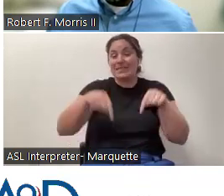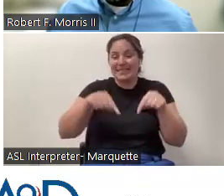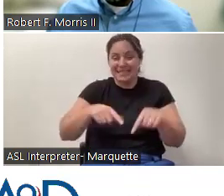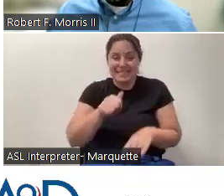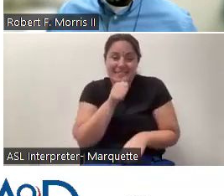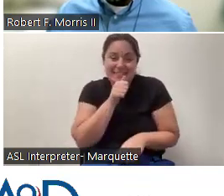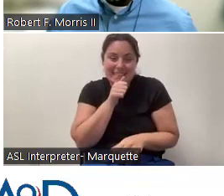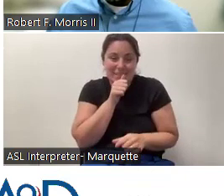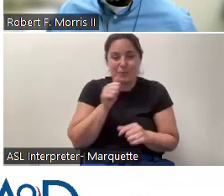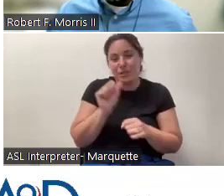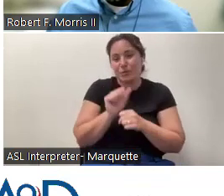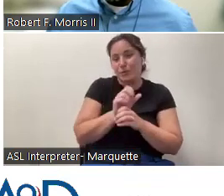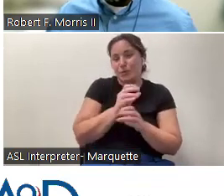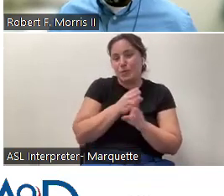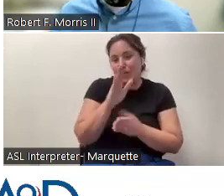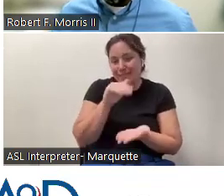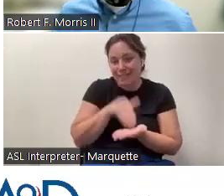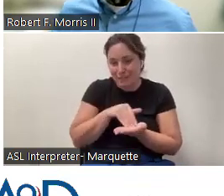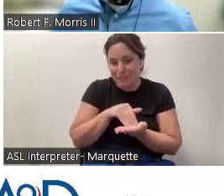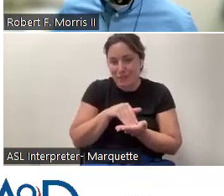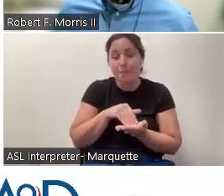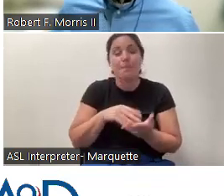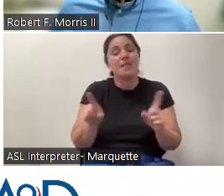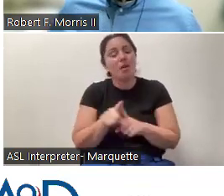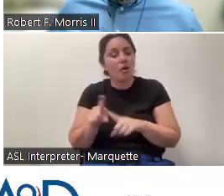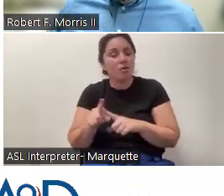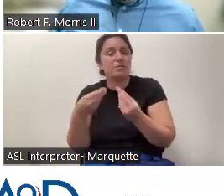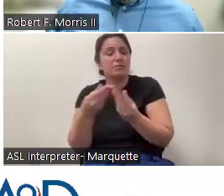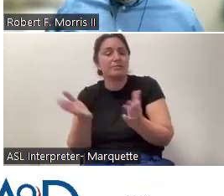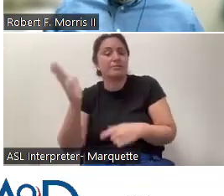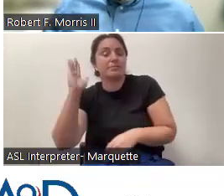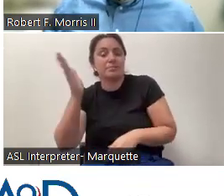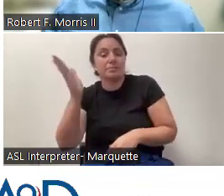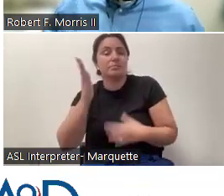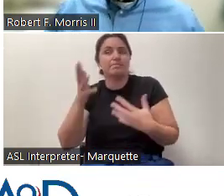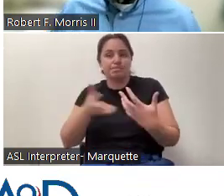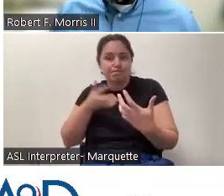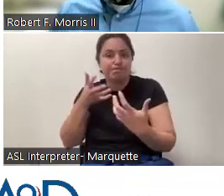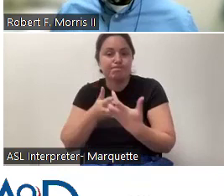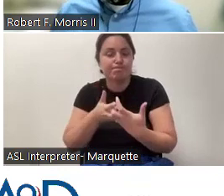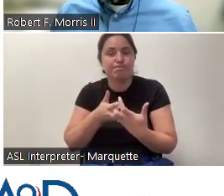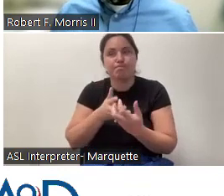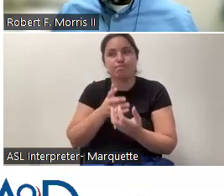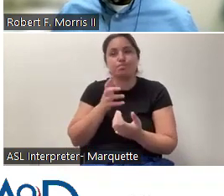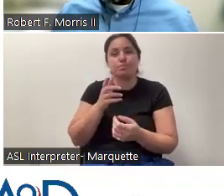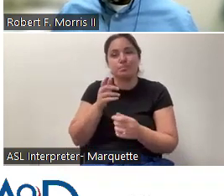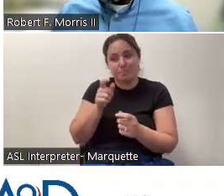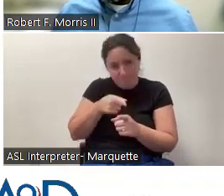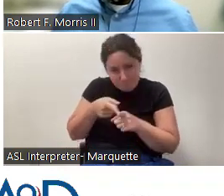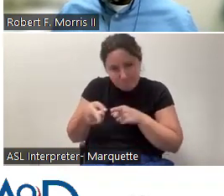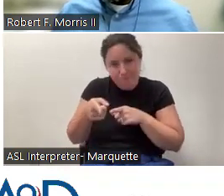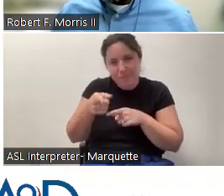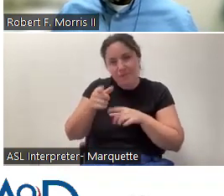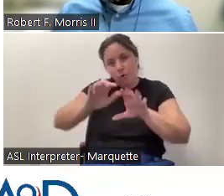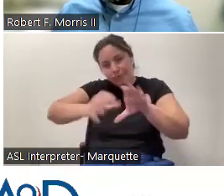center, as well as providing presentations that are tailored for different